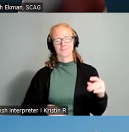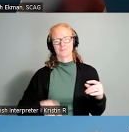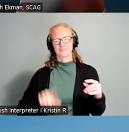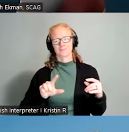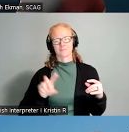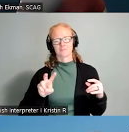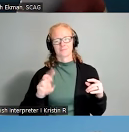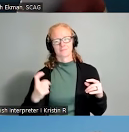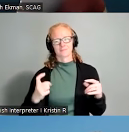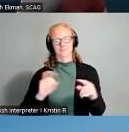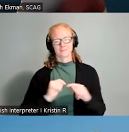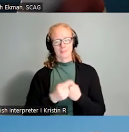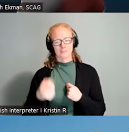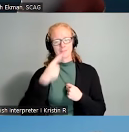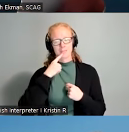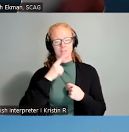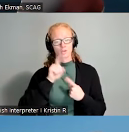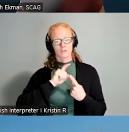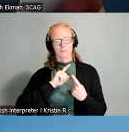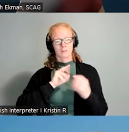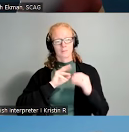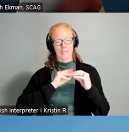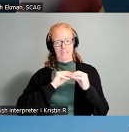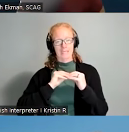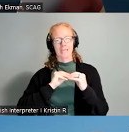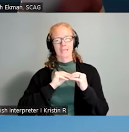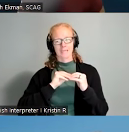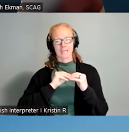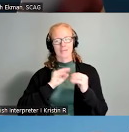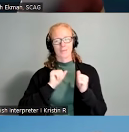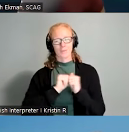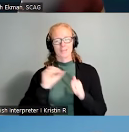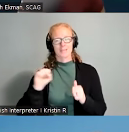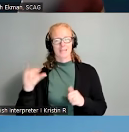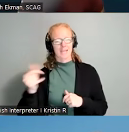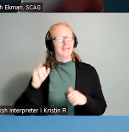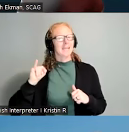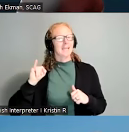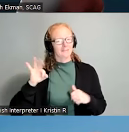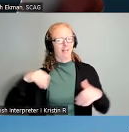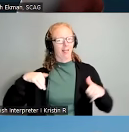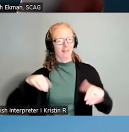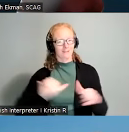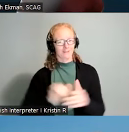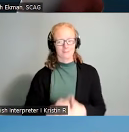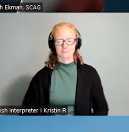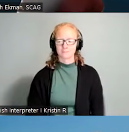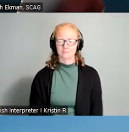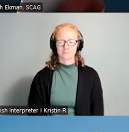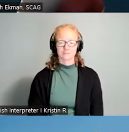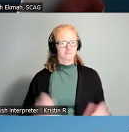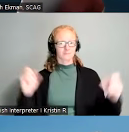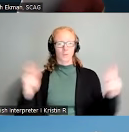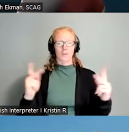team is encouraging everyone to schedule a meeting if you haven't already. All right,